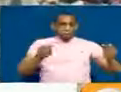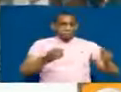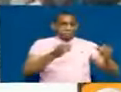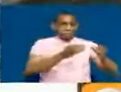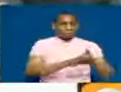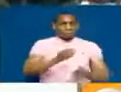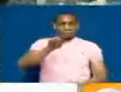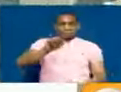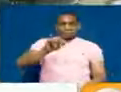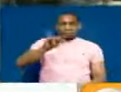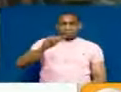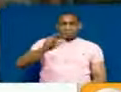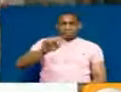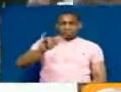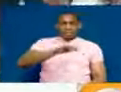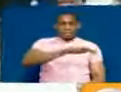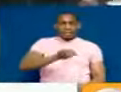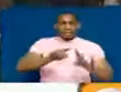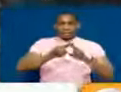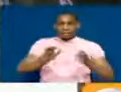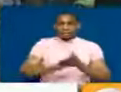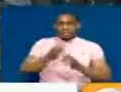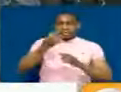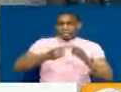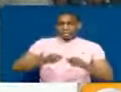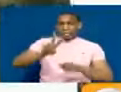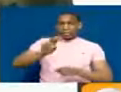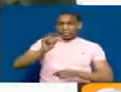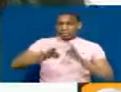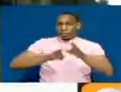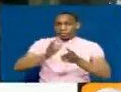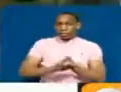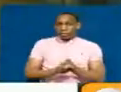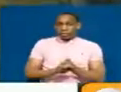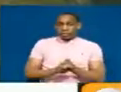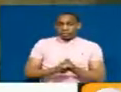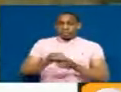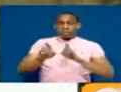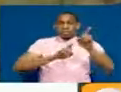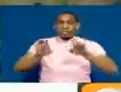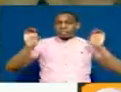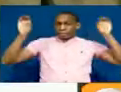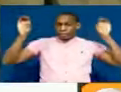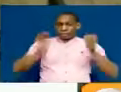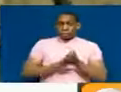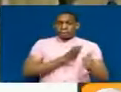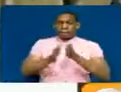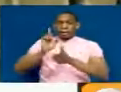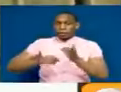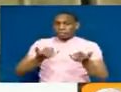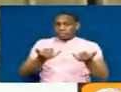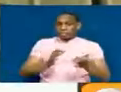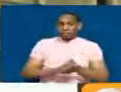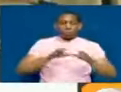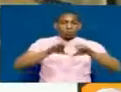against forces in the Tigray region that began in late 2020. To Tourism Ethiopia, however, the plan